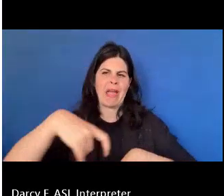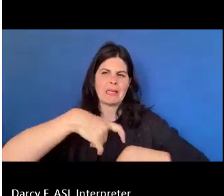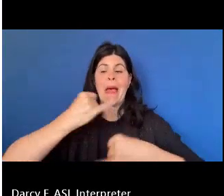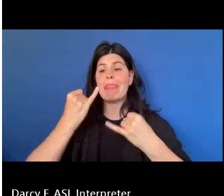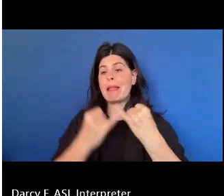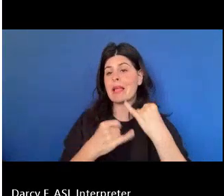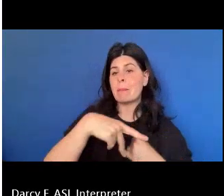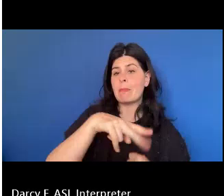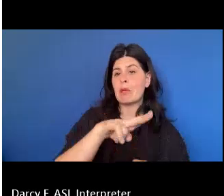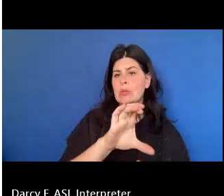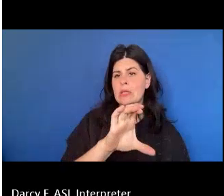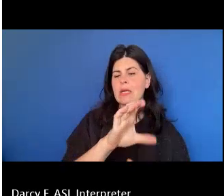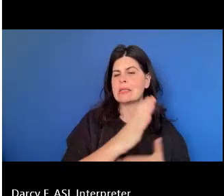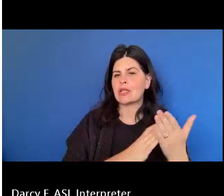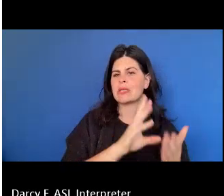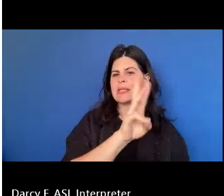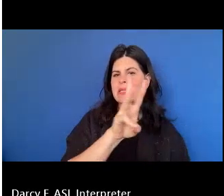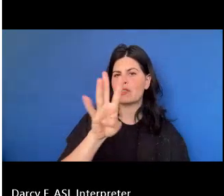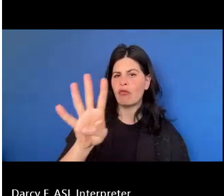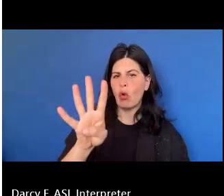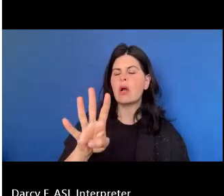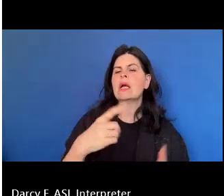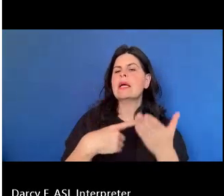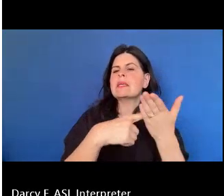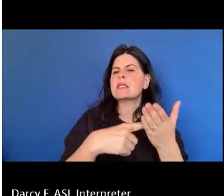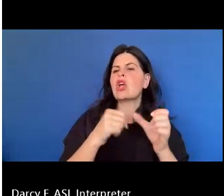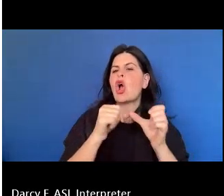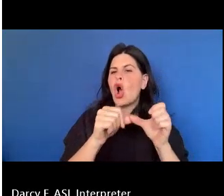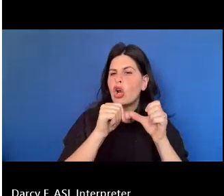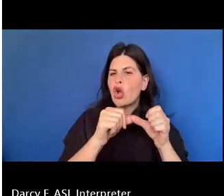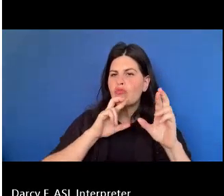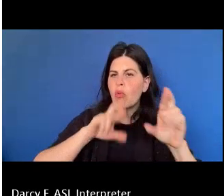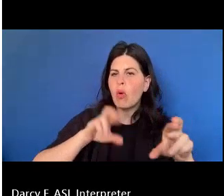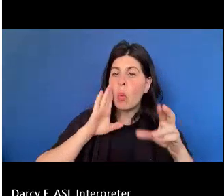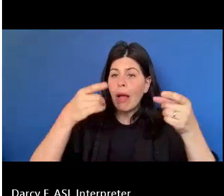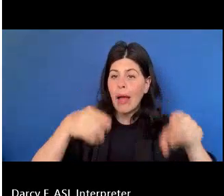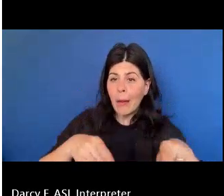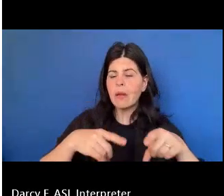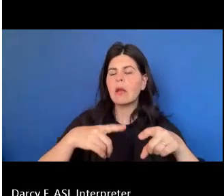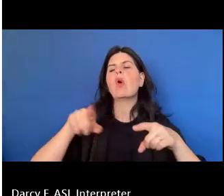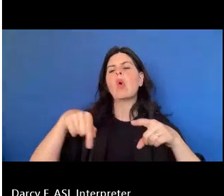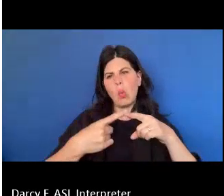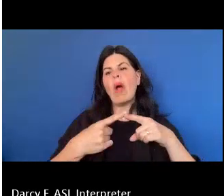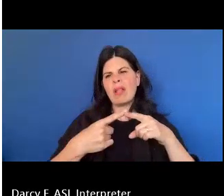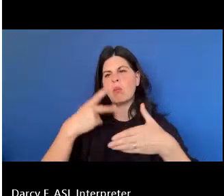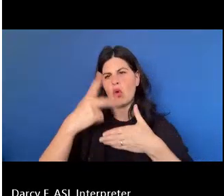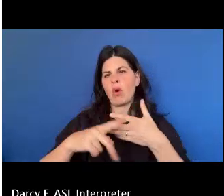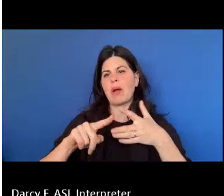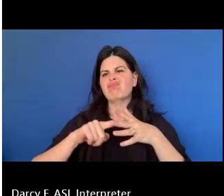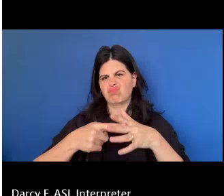section 664 discusses ongoing reporting that will occur as the program proceeds.